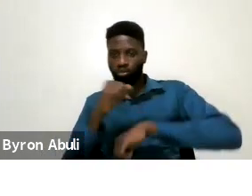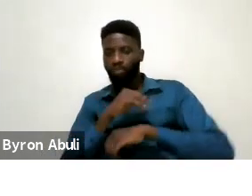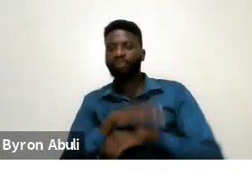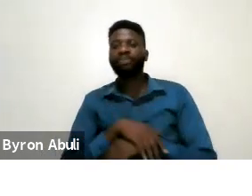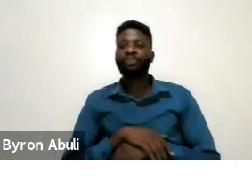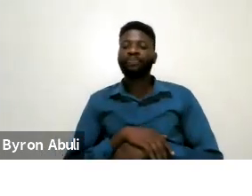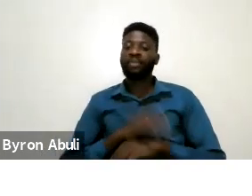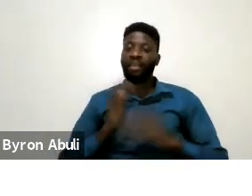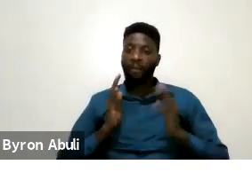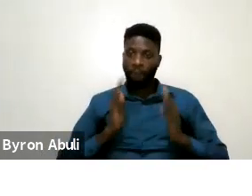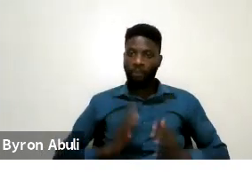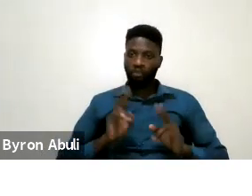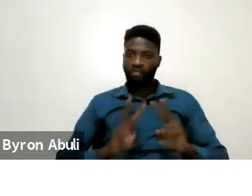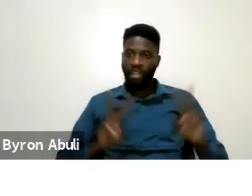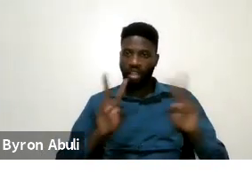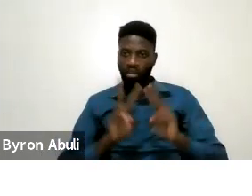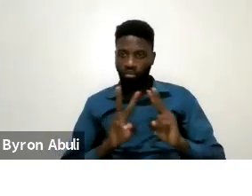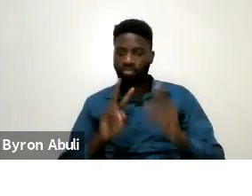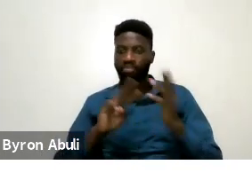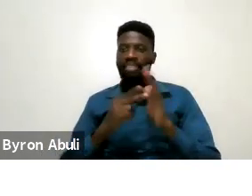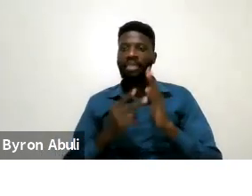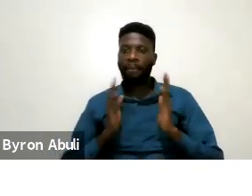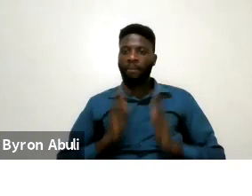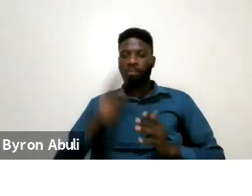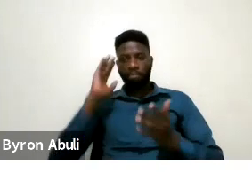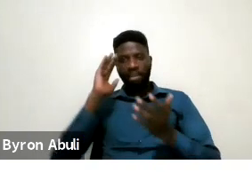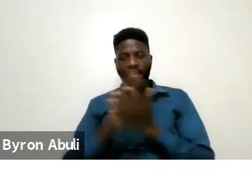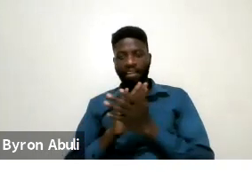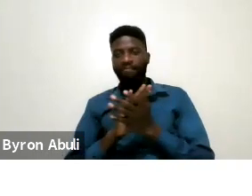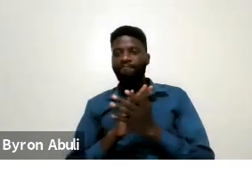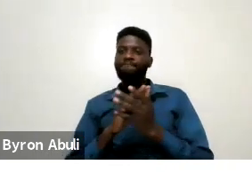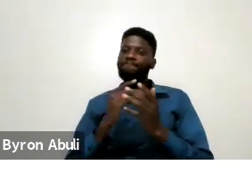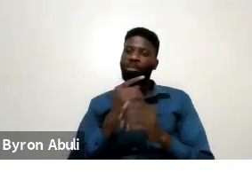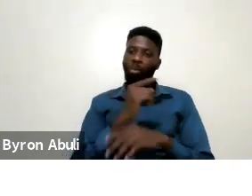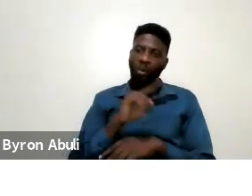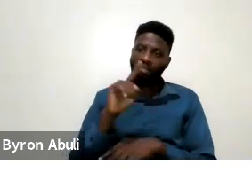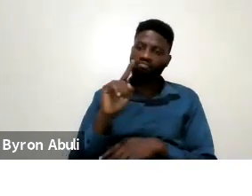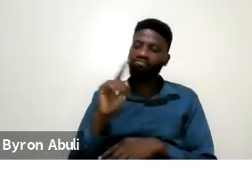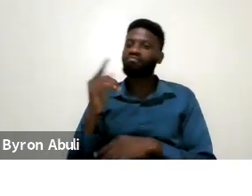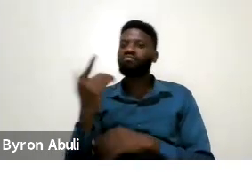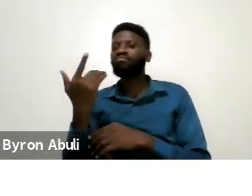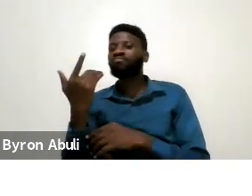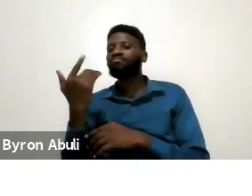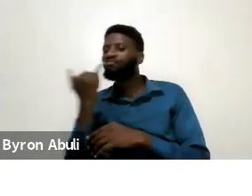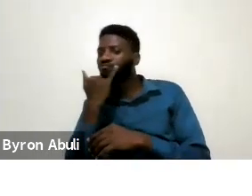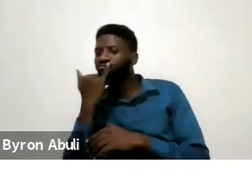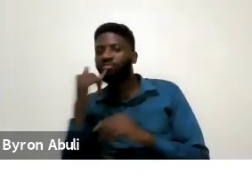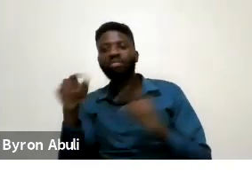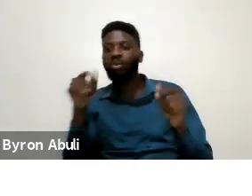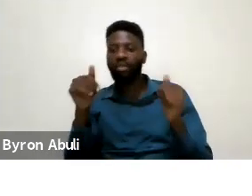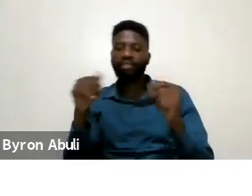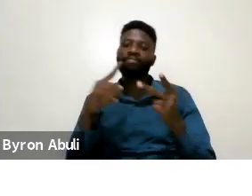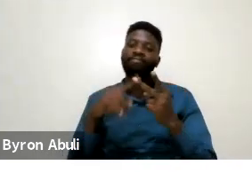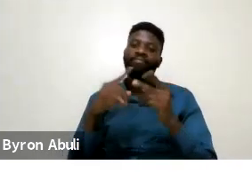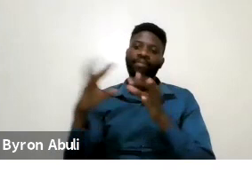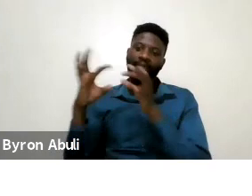are personal beliefs about what is right and wrong and may not be considered moral. Cultural values are values